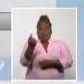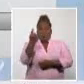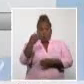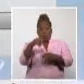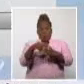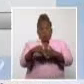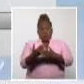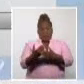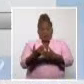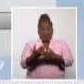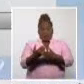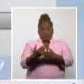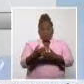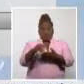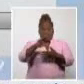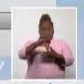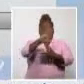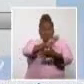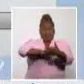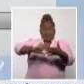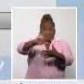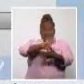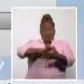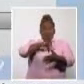the world. In a single day,